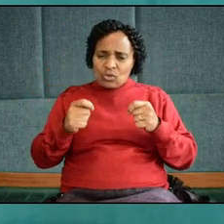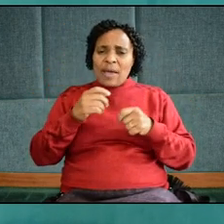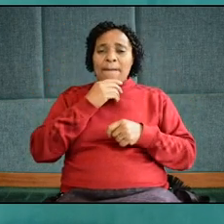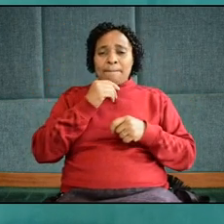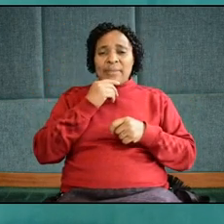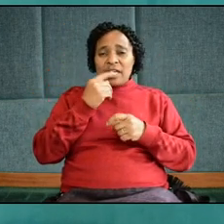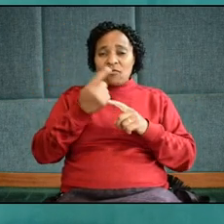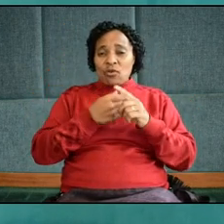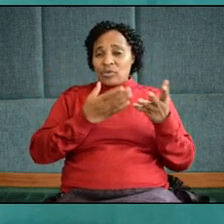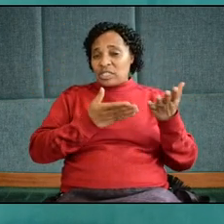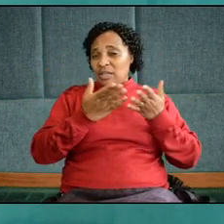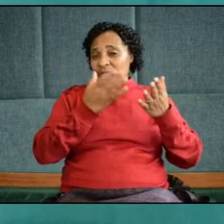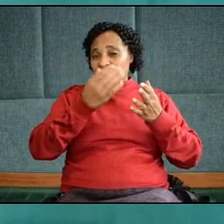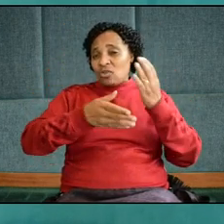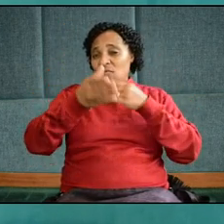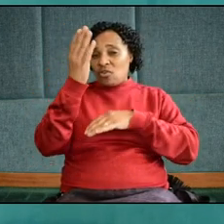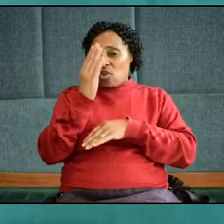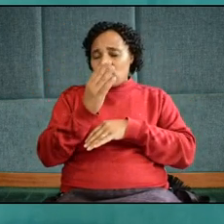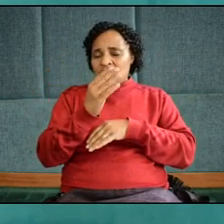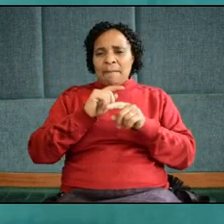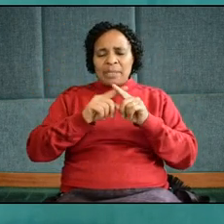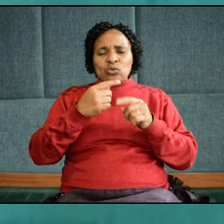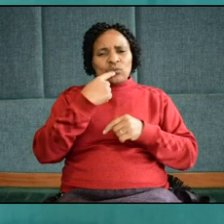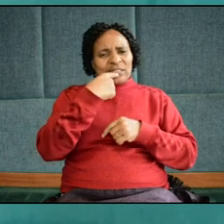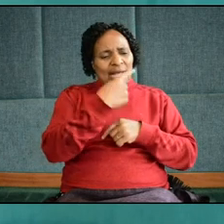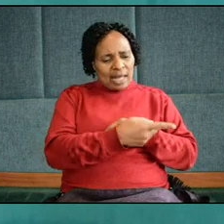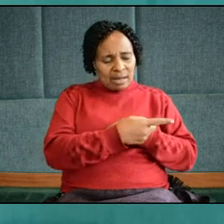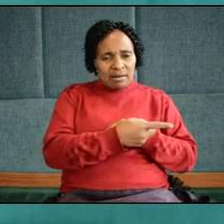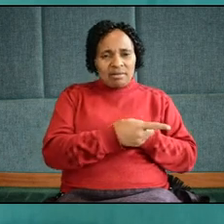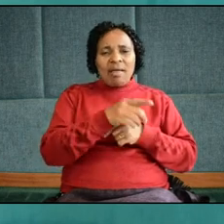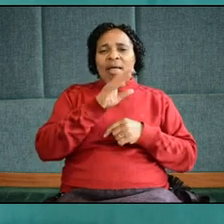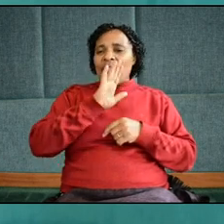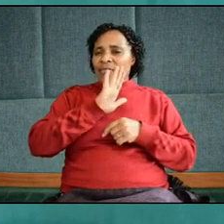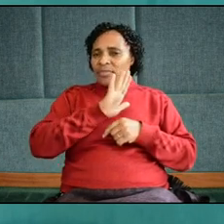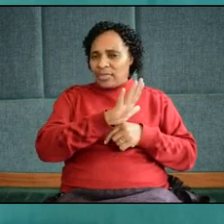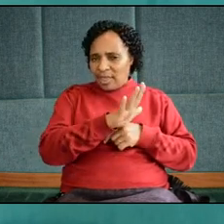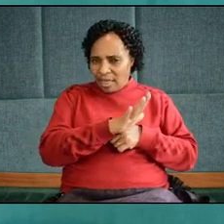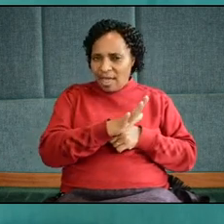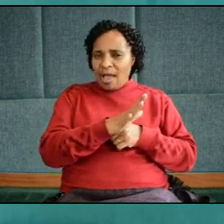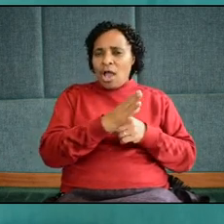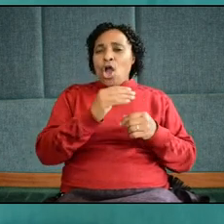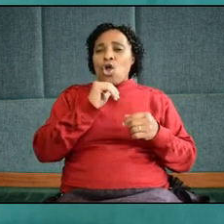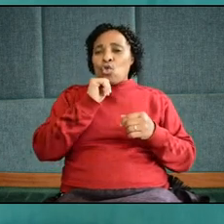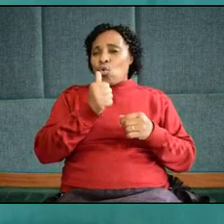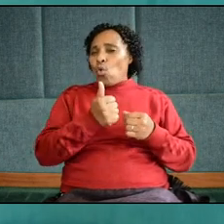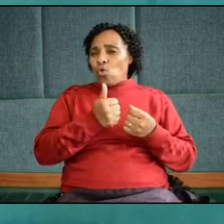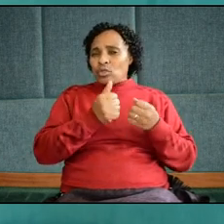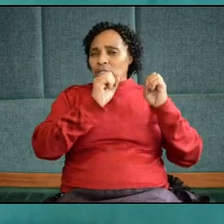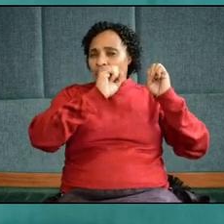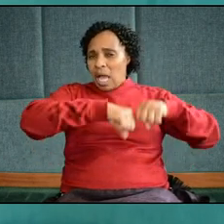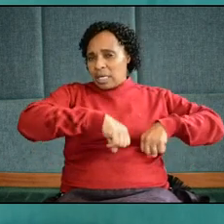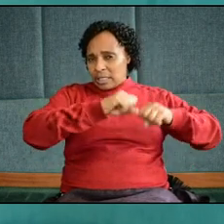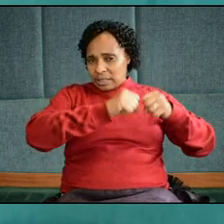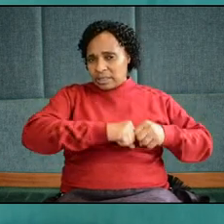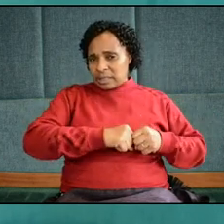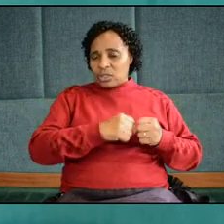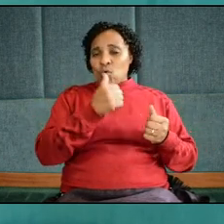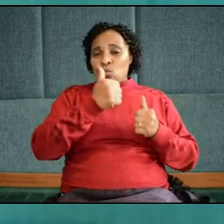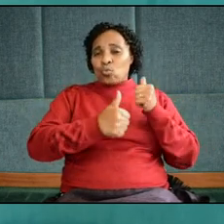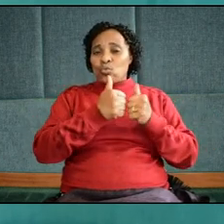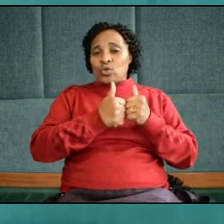the service of God. He tells them it is their over-covetousness that keeps them